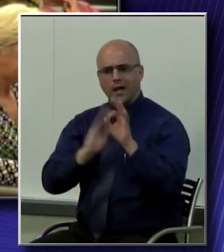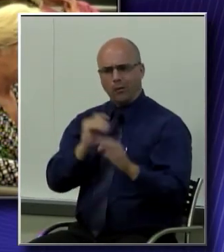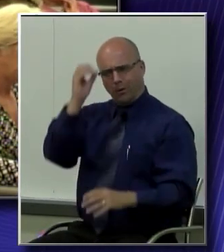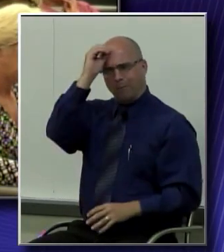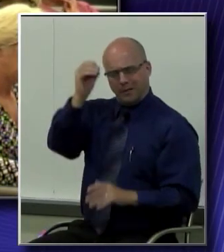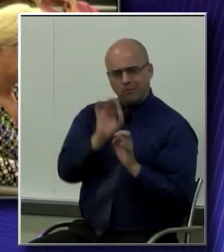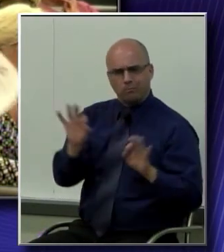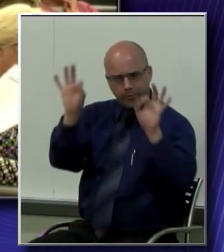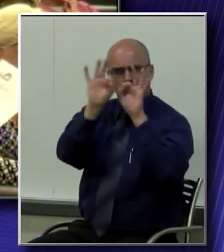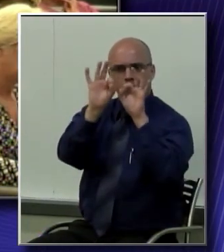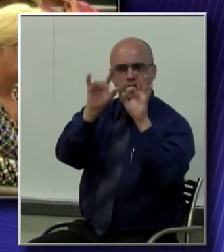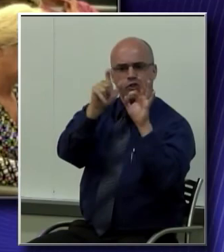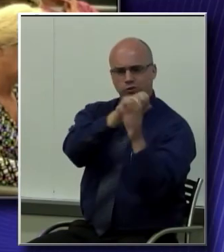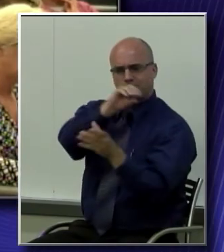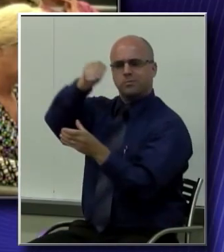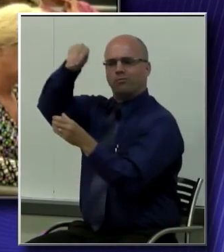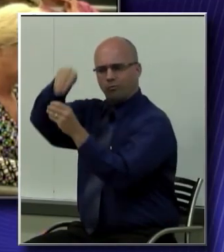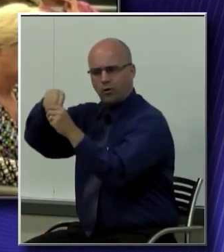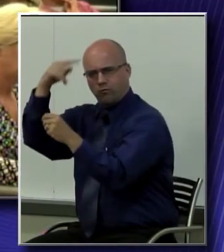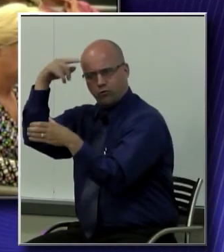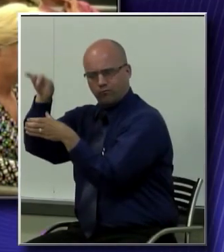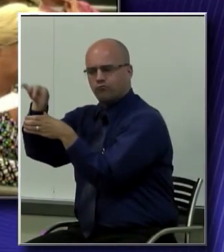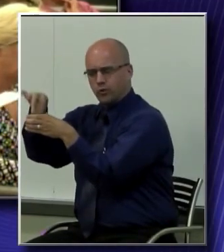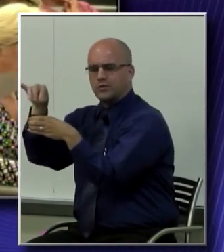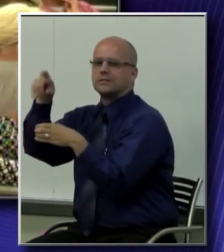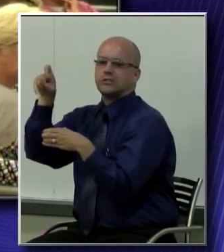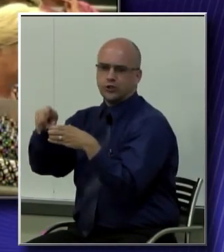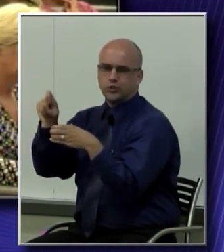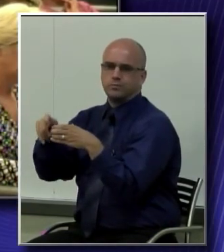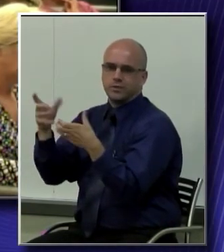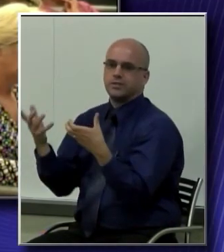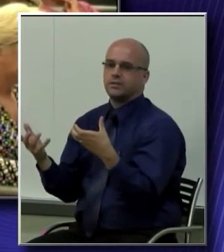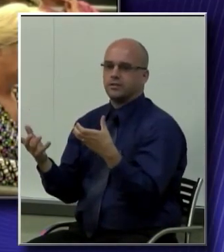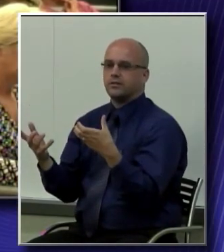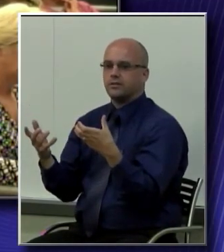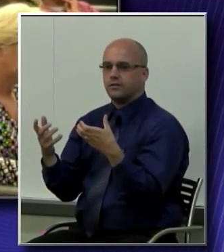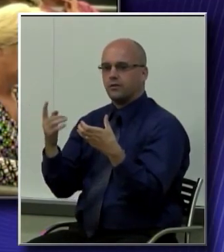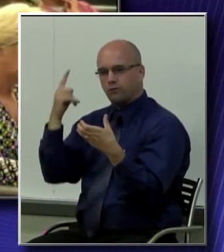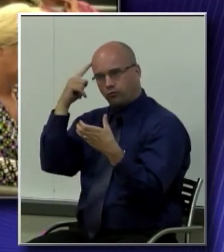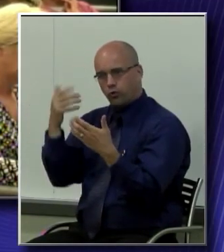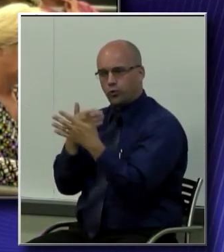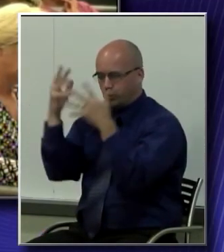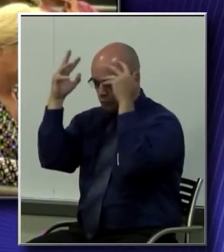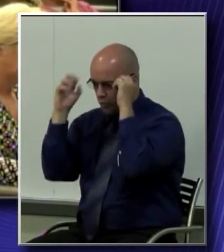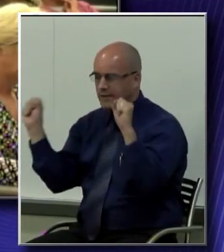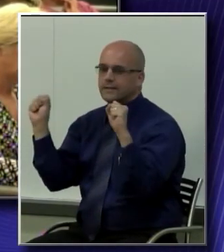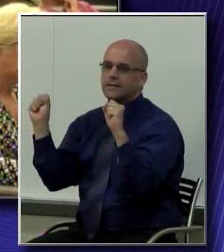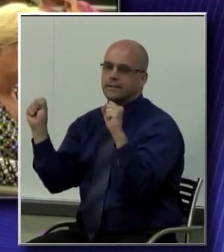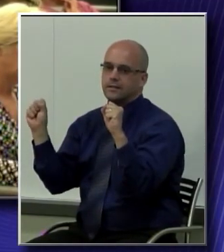be offered to the student body president of the association.